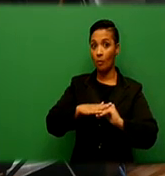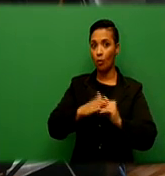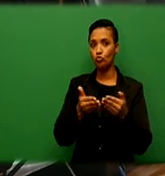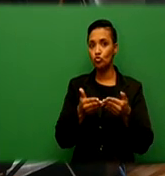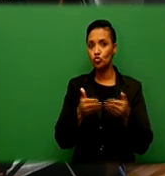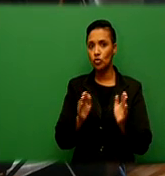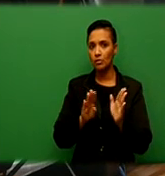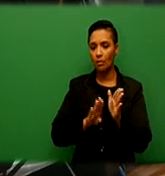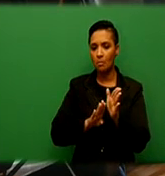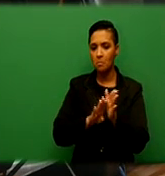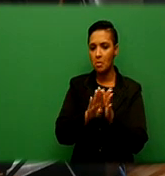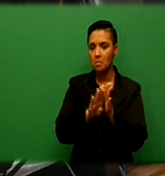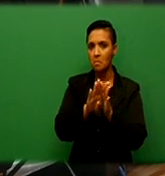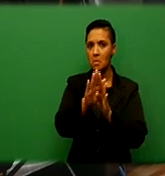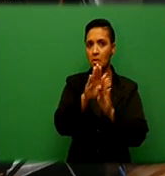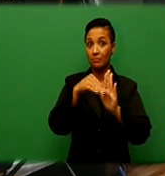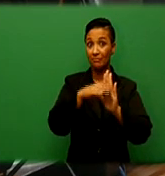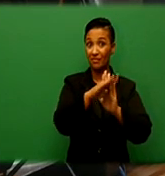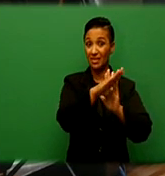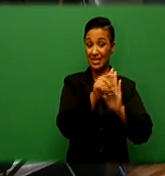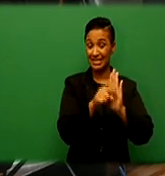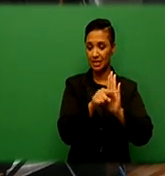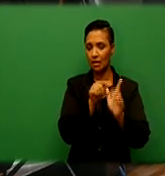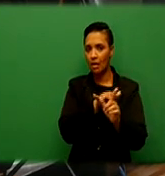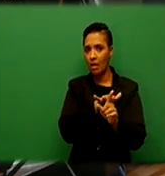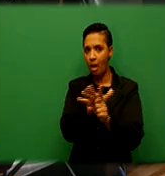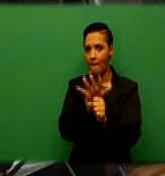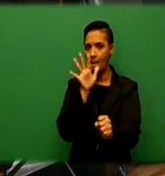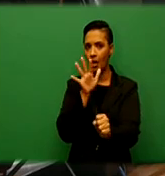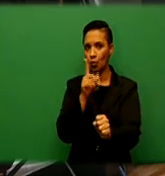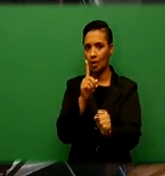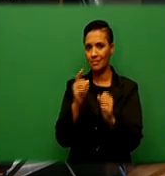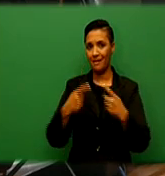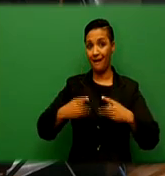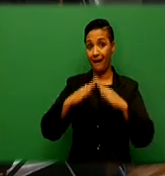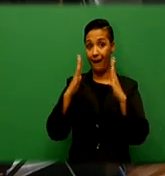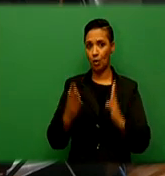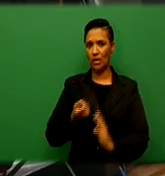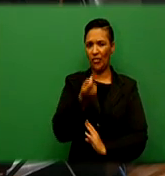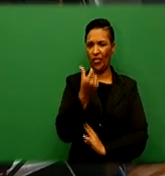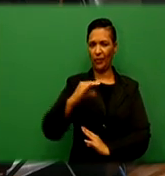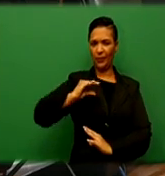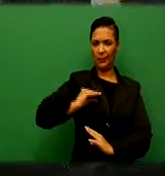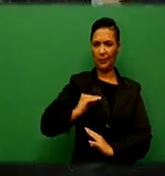general increases in inflation, the impact of this on poor households?